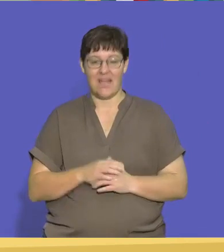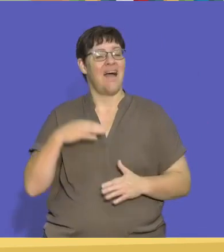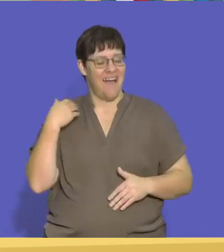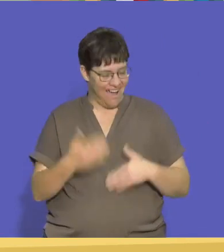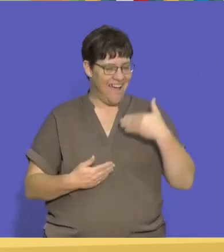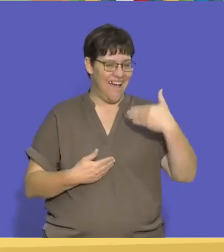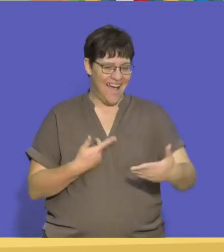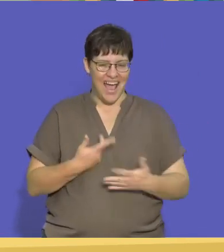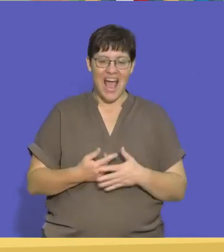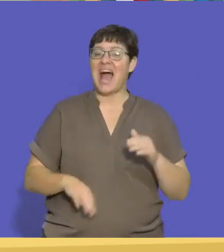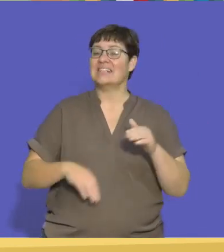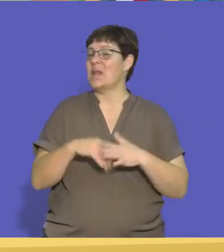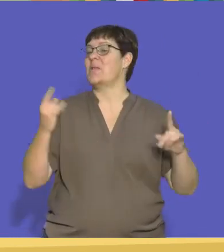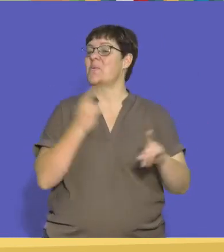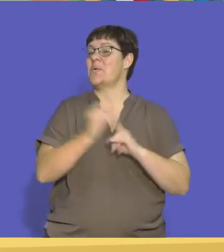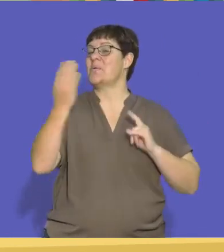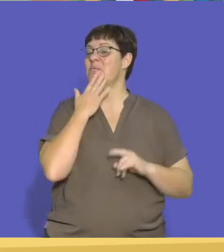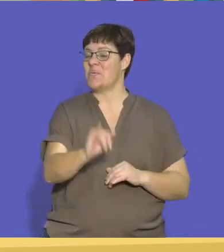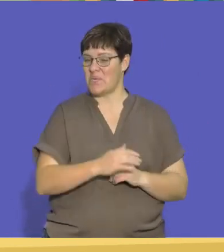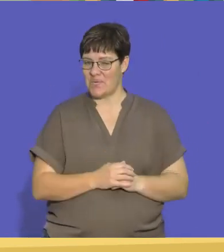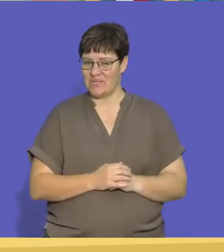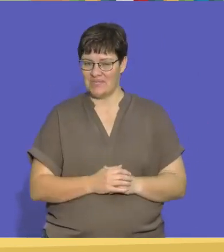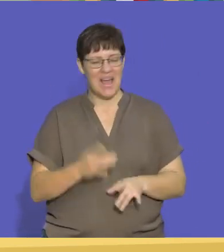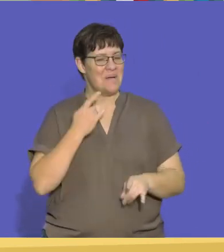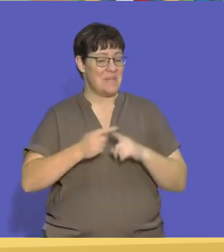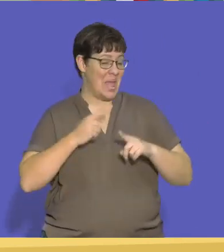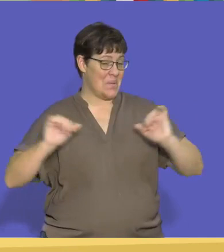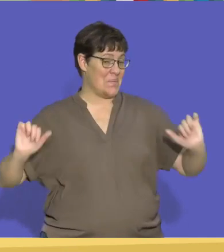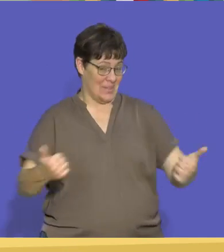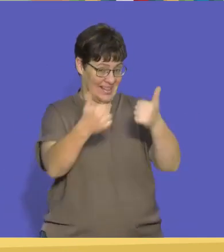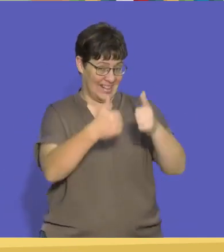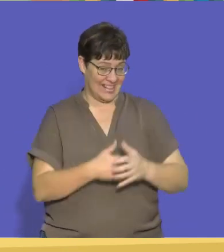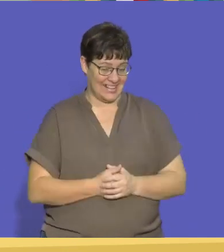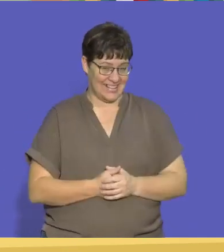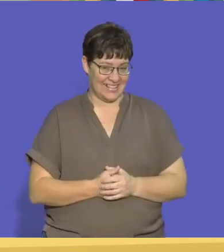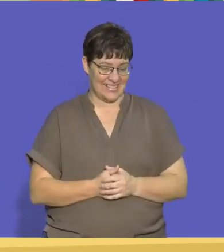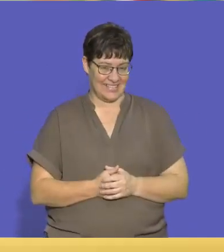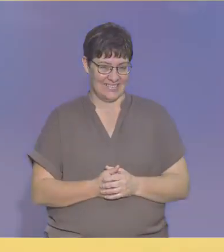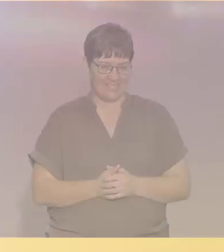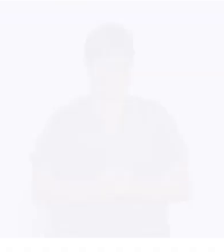Carry on playing until there is a winner. Super playing, children!